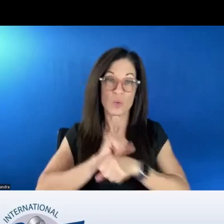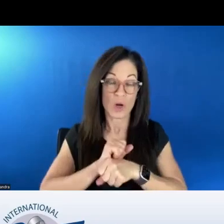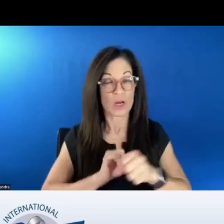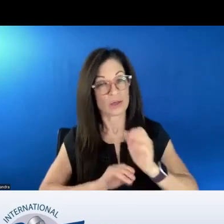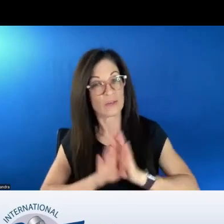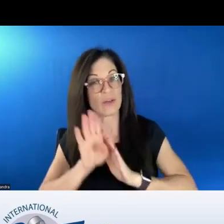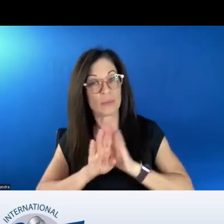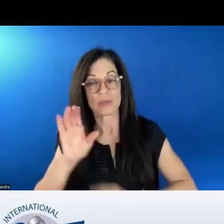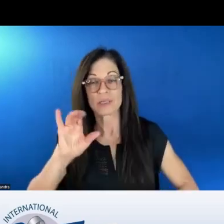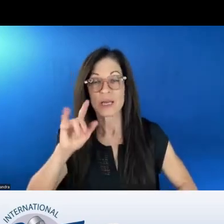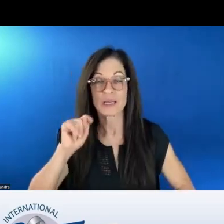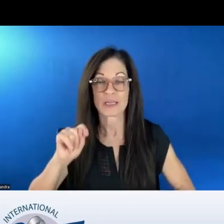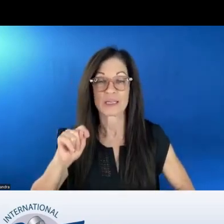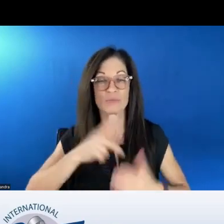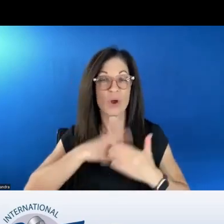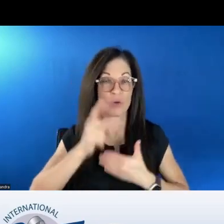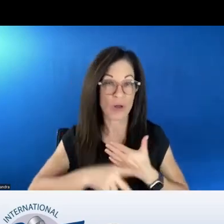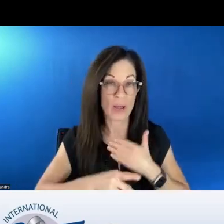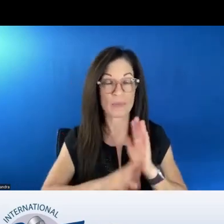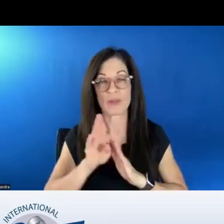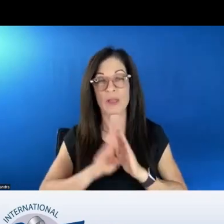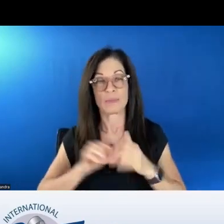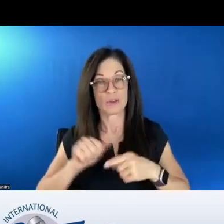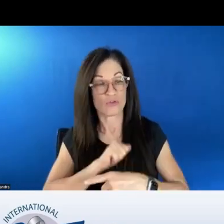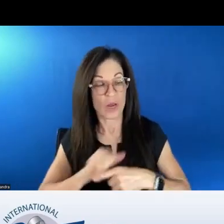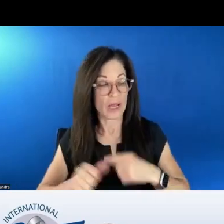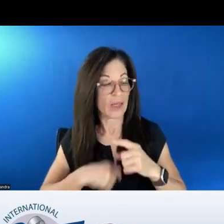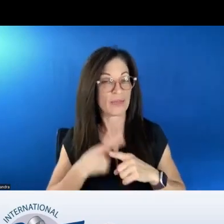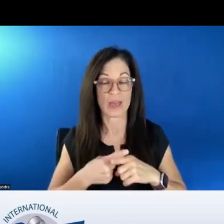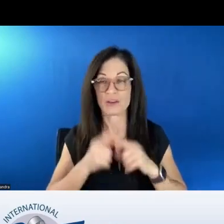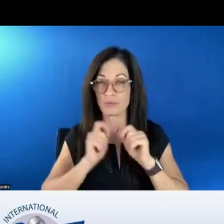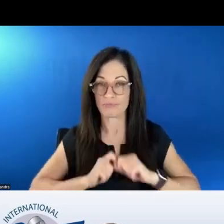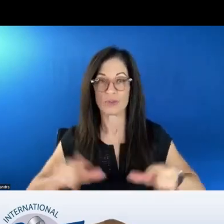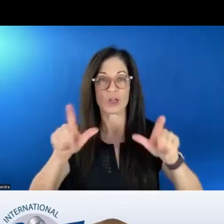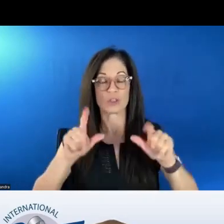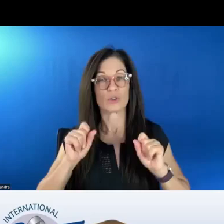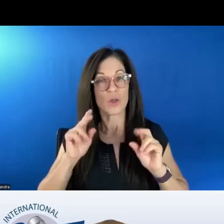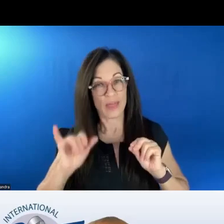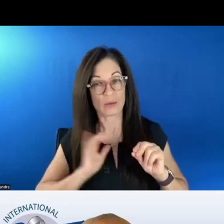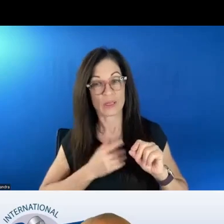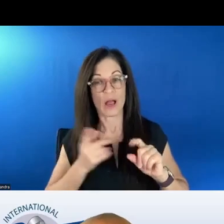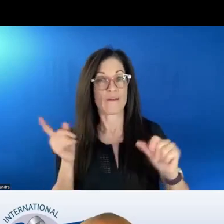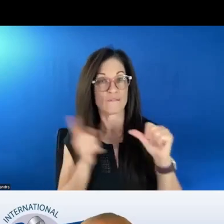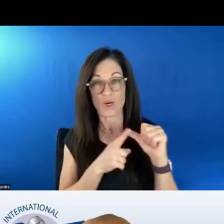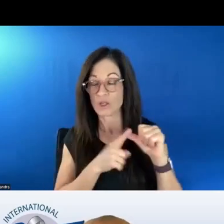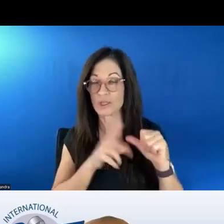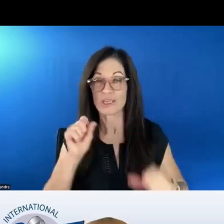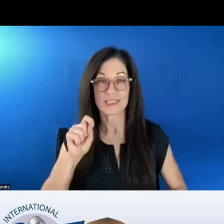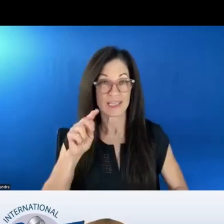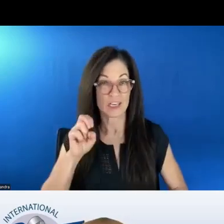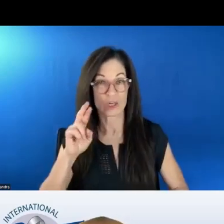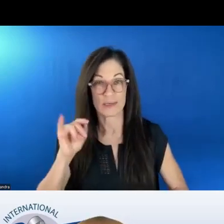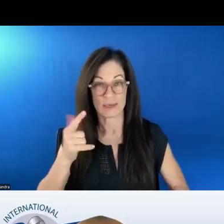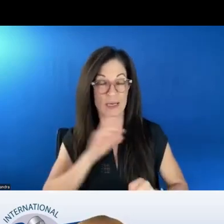developing CIT as a program, develop the training, and then to launch it. And so that was our first steering committee. That was our committee